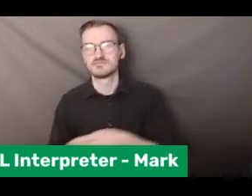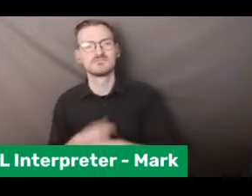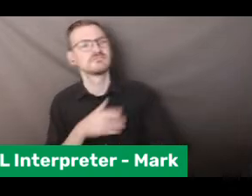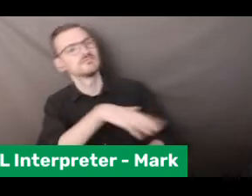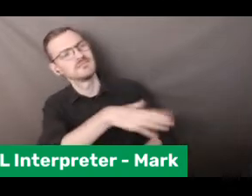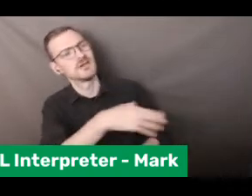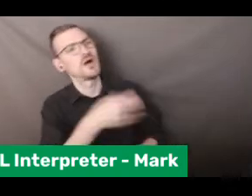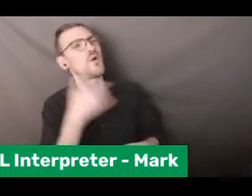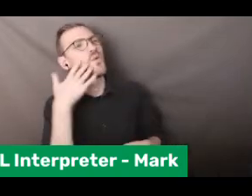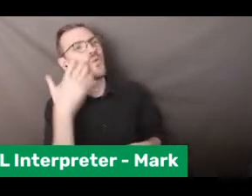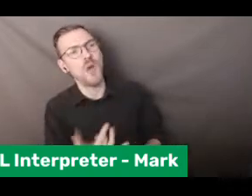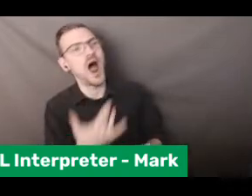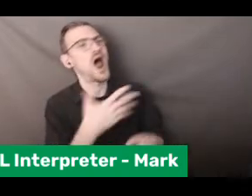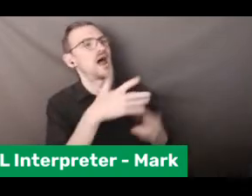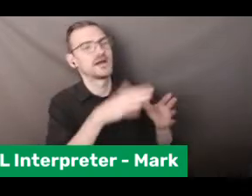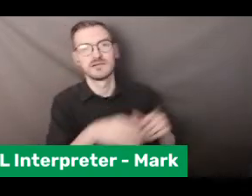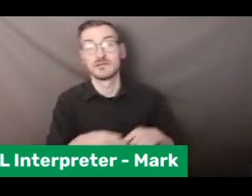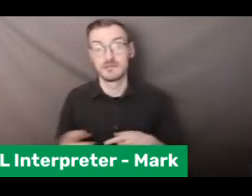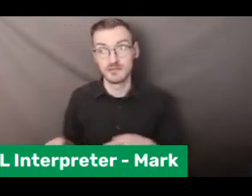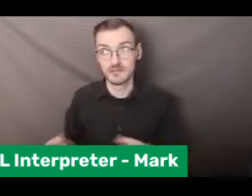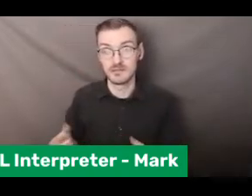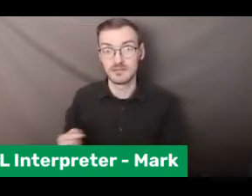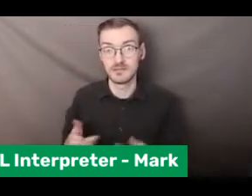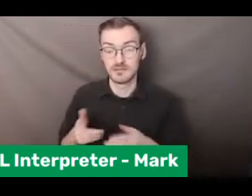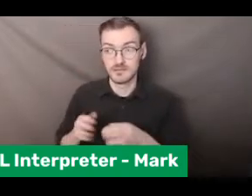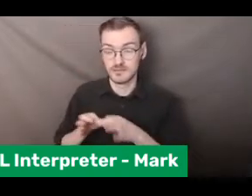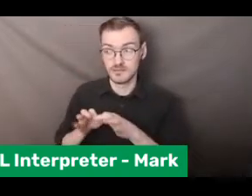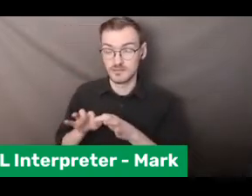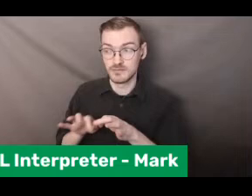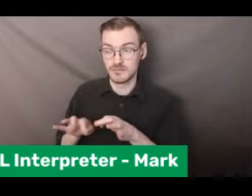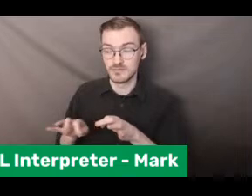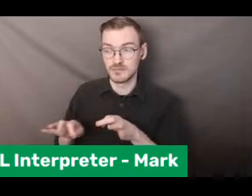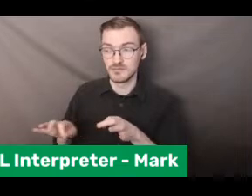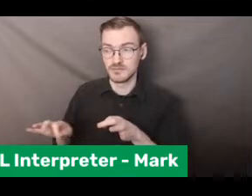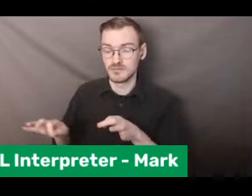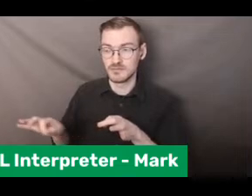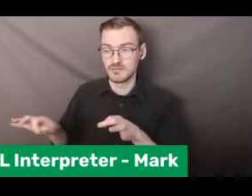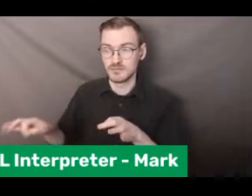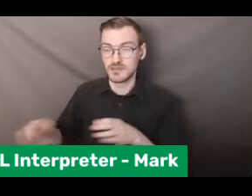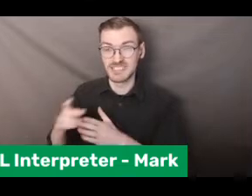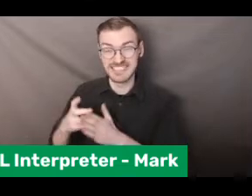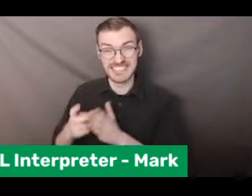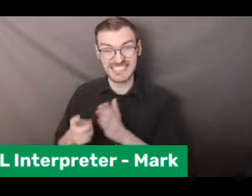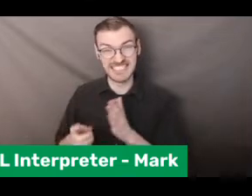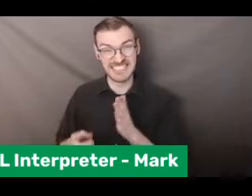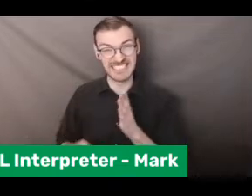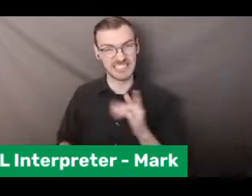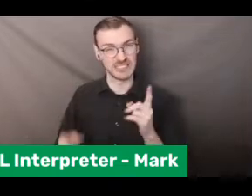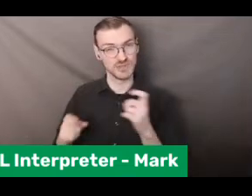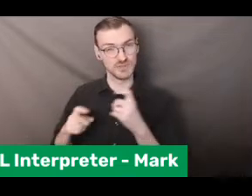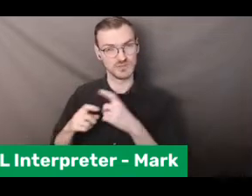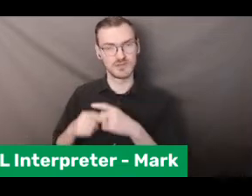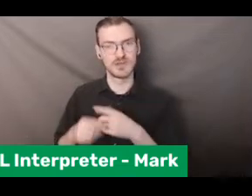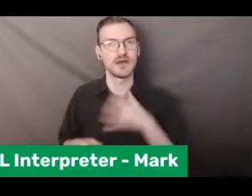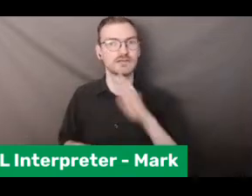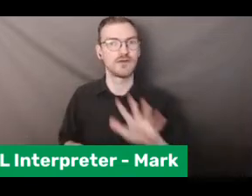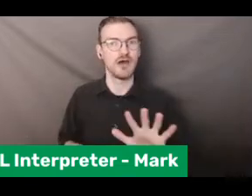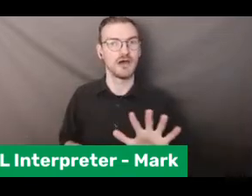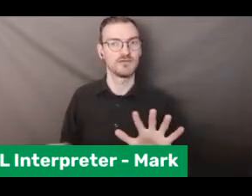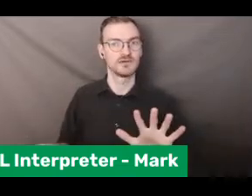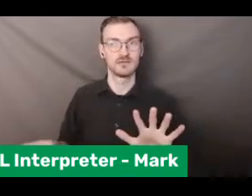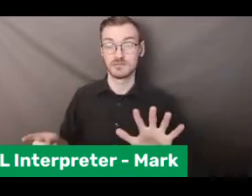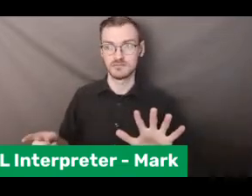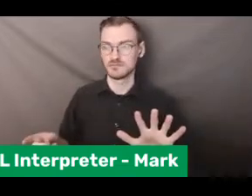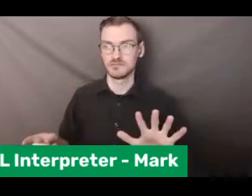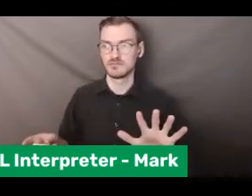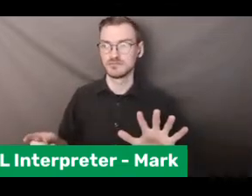super deep, complex stuff. That's age 5. What happens at age 8? What happens